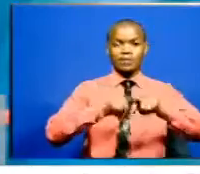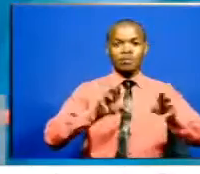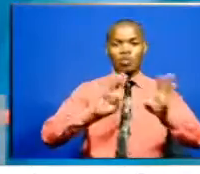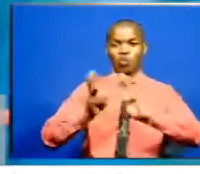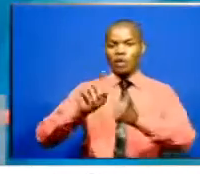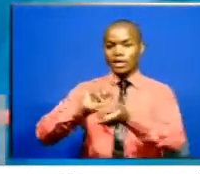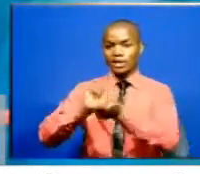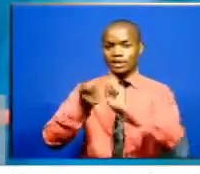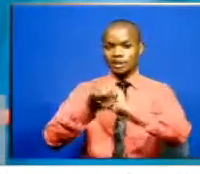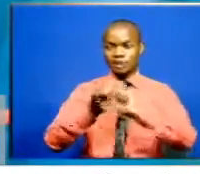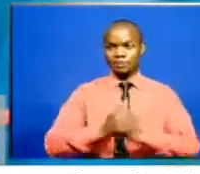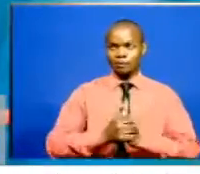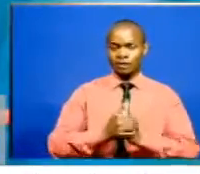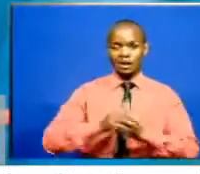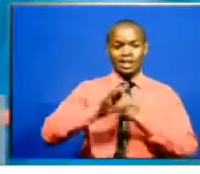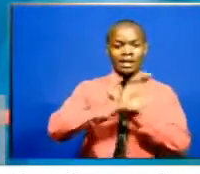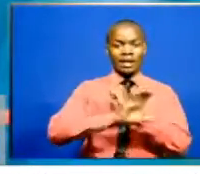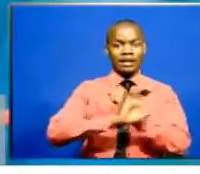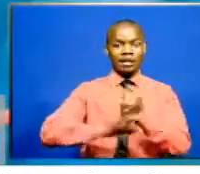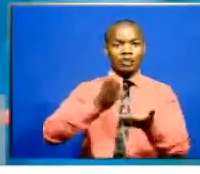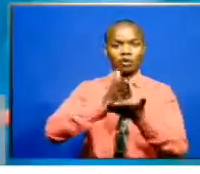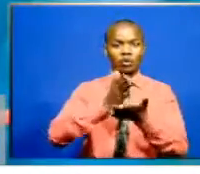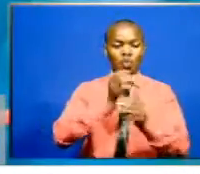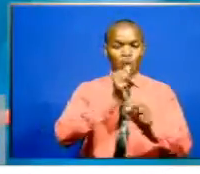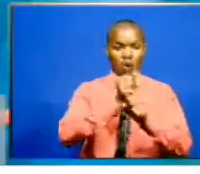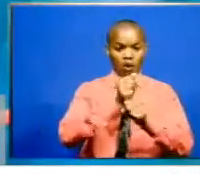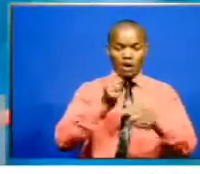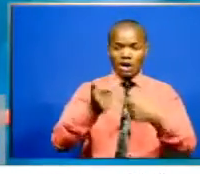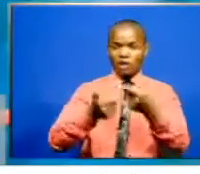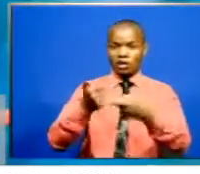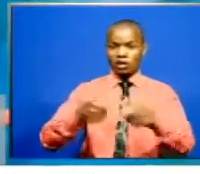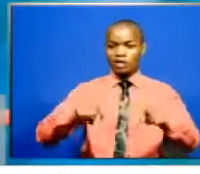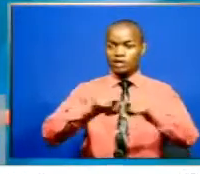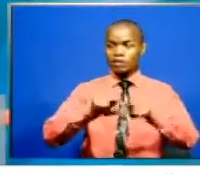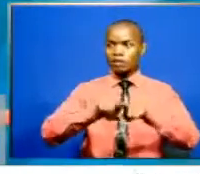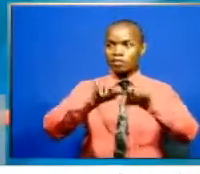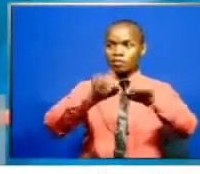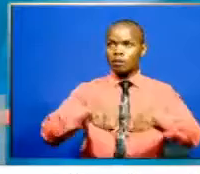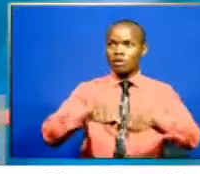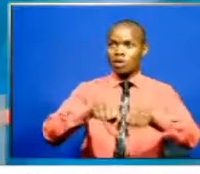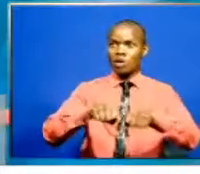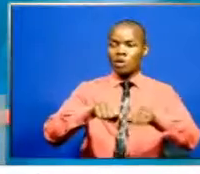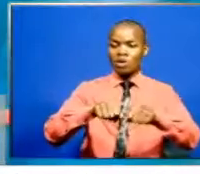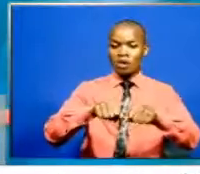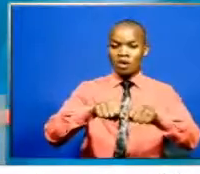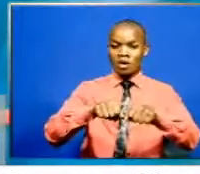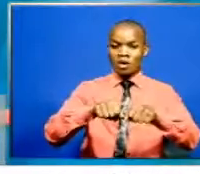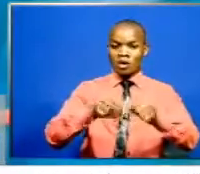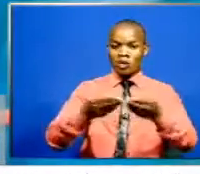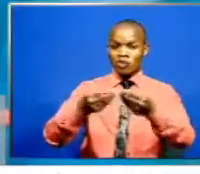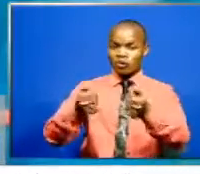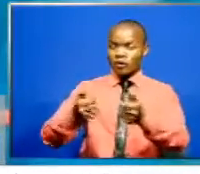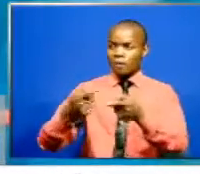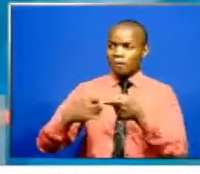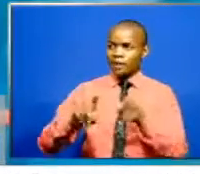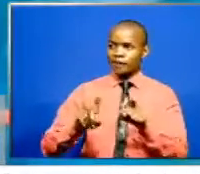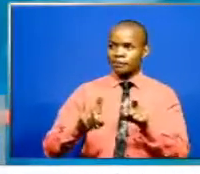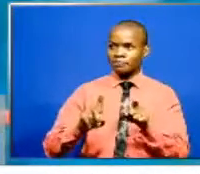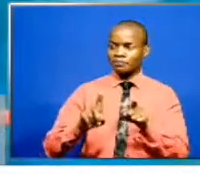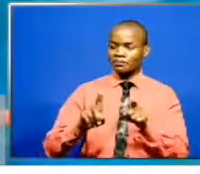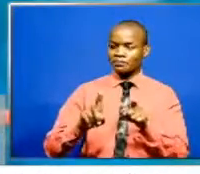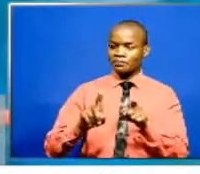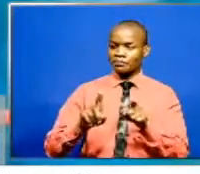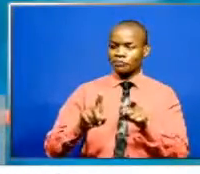change. Countries are making some effort that have to be really recognized. Mm-hmm. But is that the